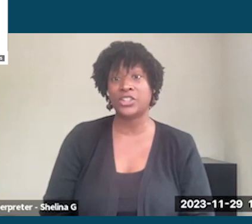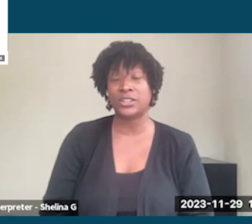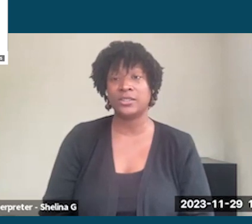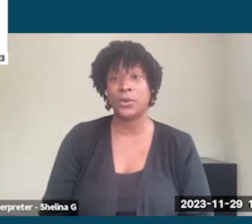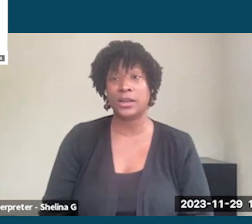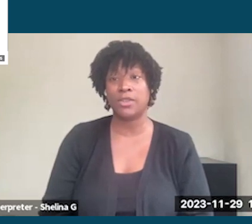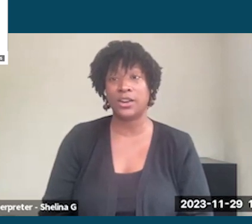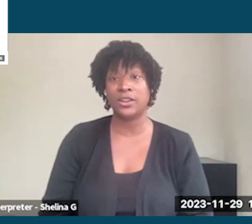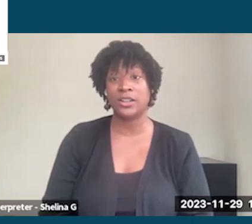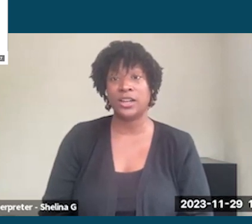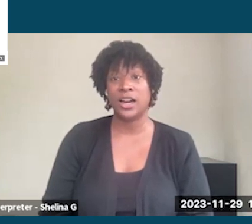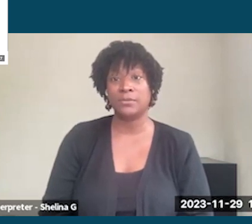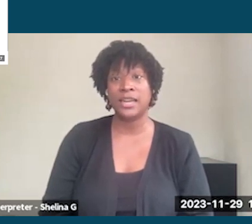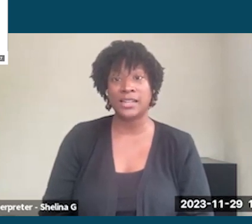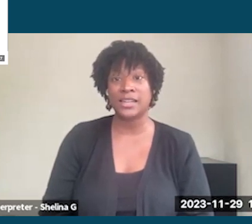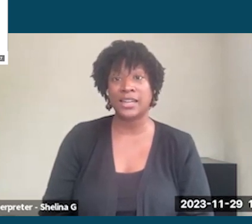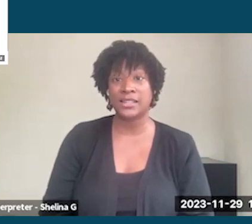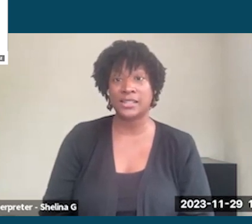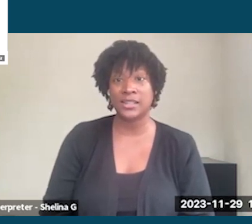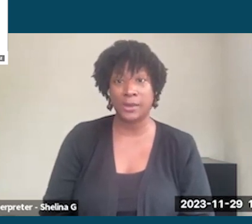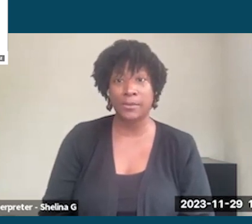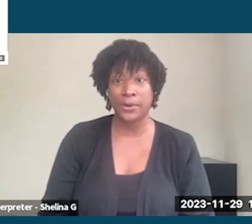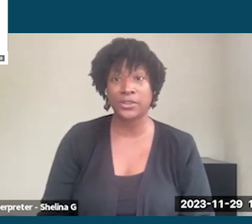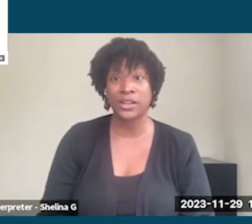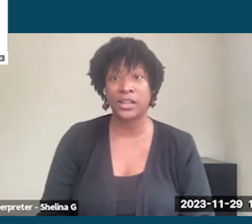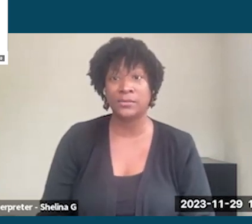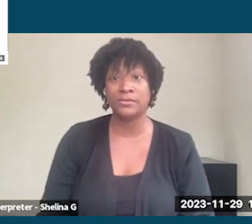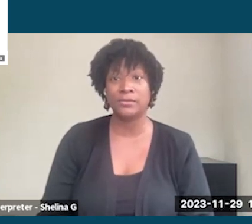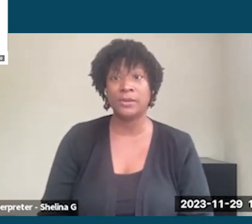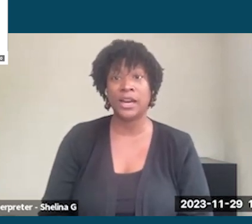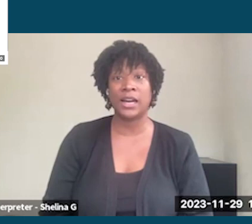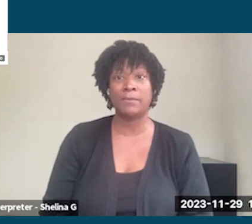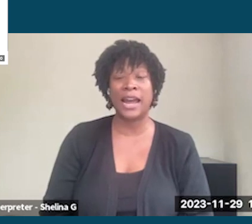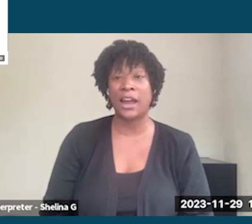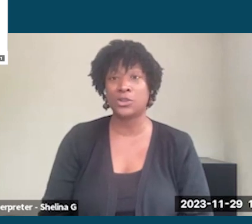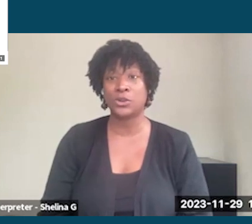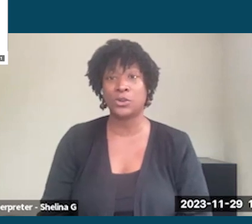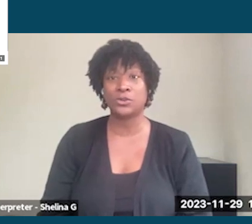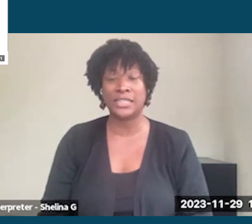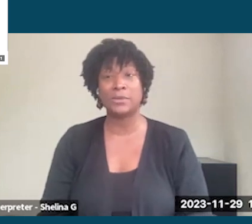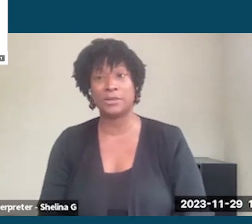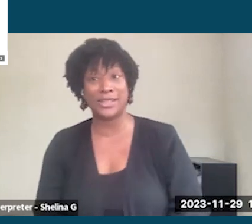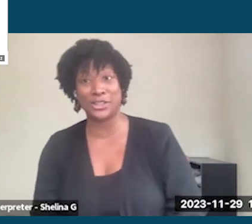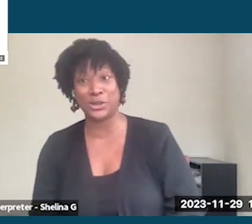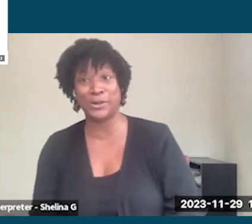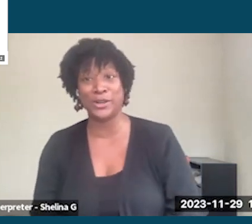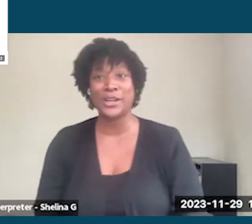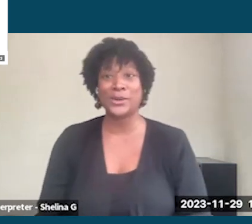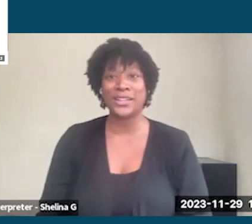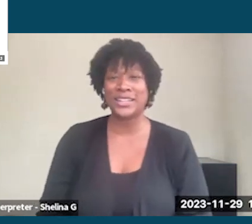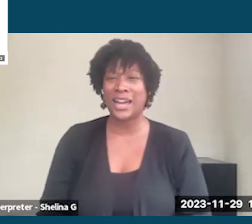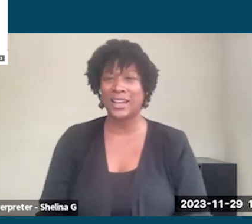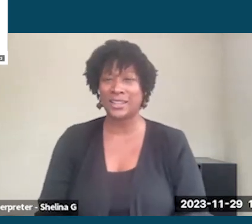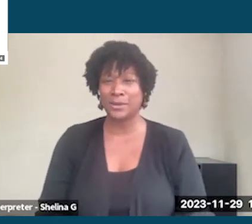need clarification while I'm there. Yes, I can see the paper, but I also need to be able to see the